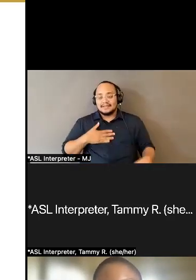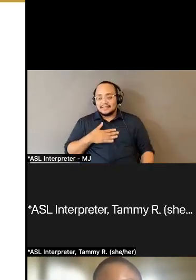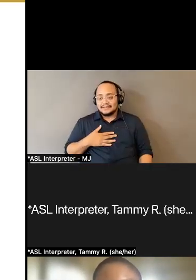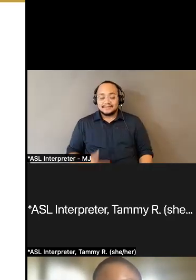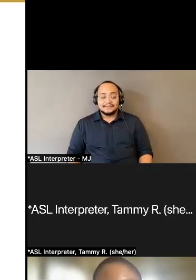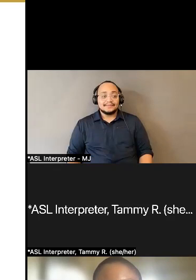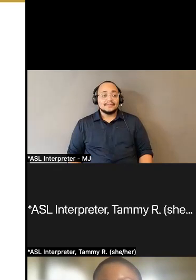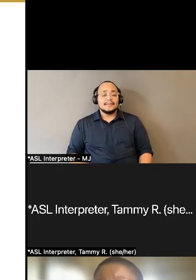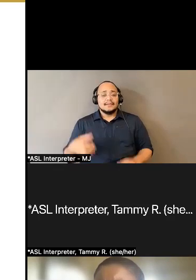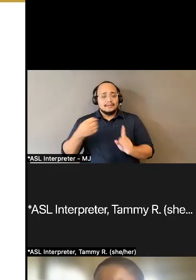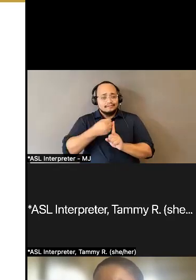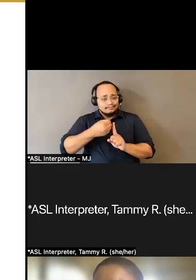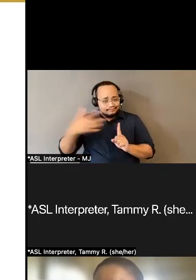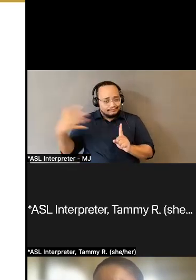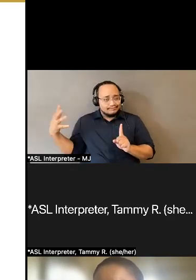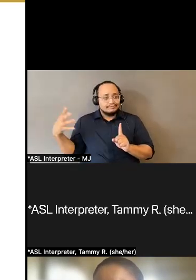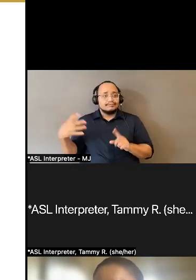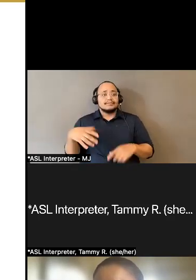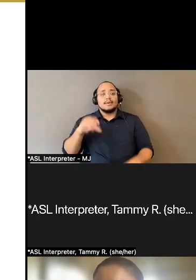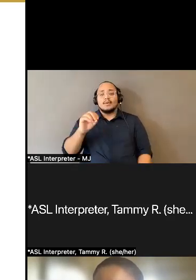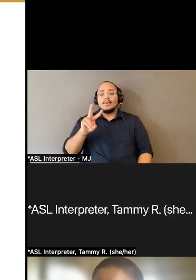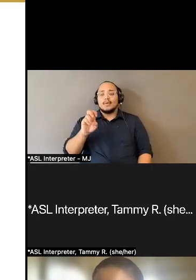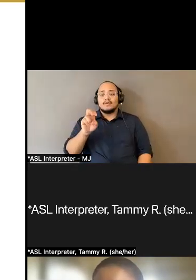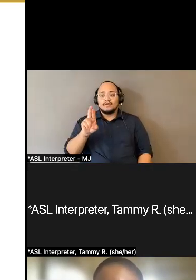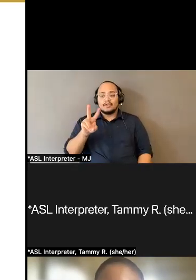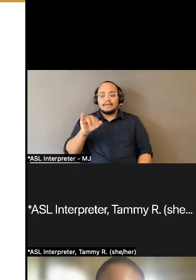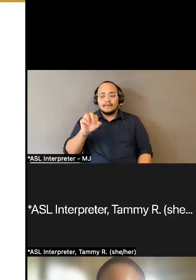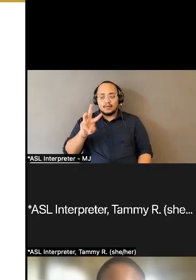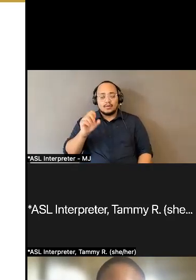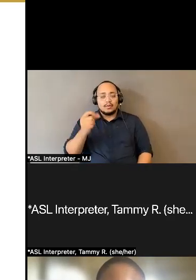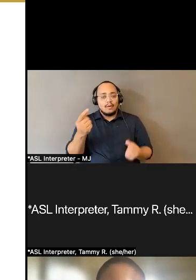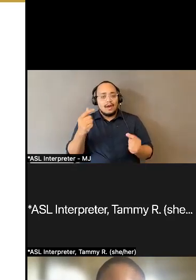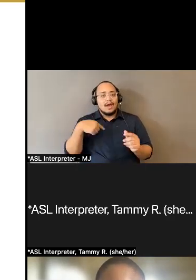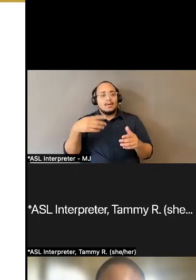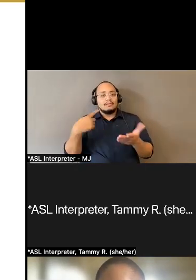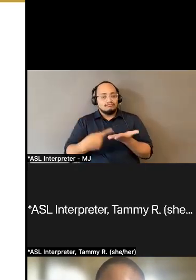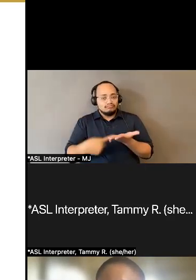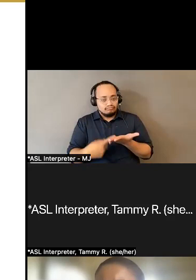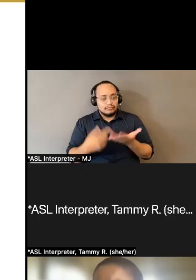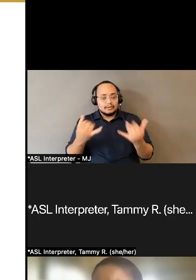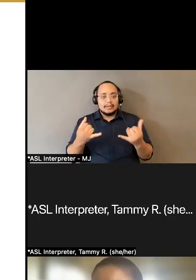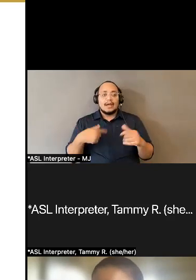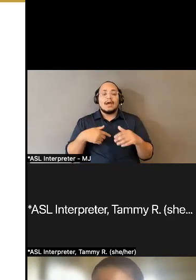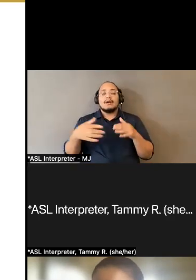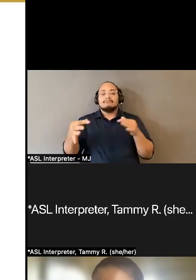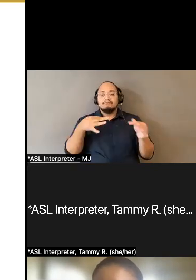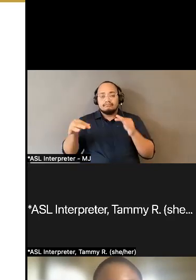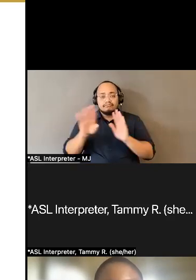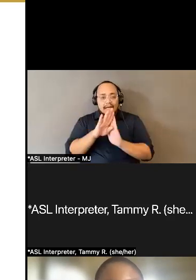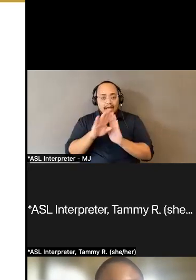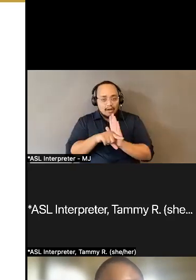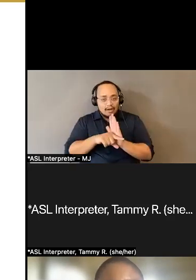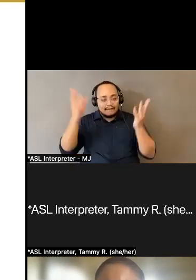To give you an overview of what I will cover today, I will start by providing some background